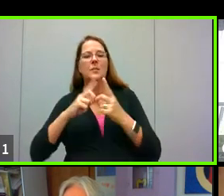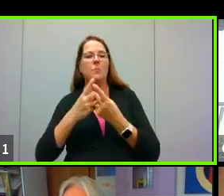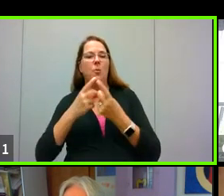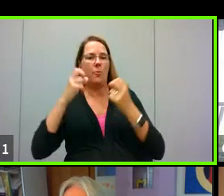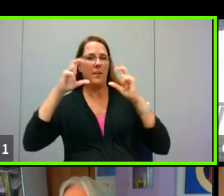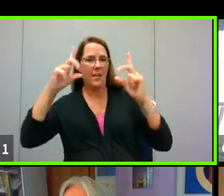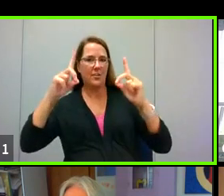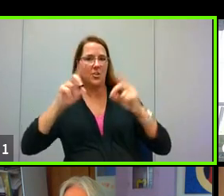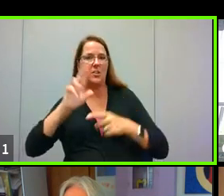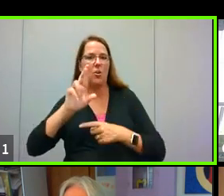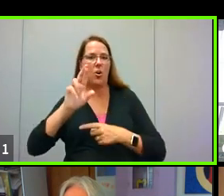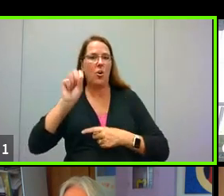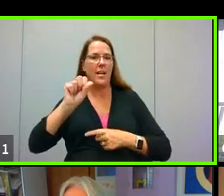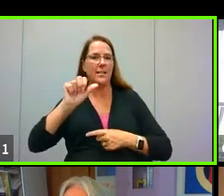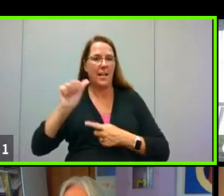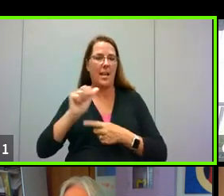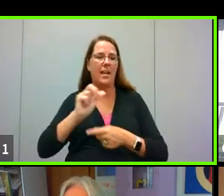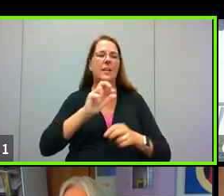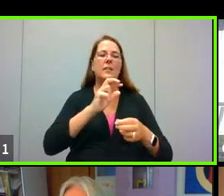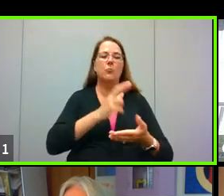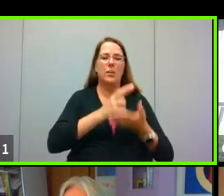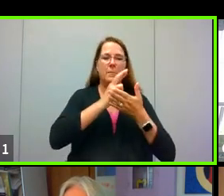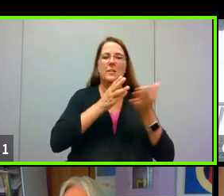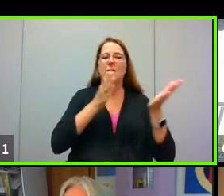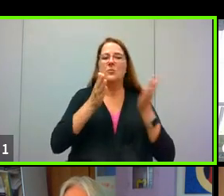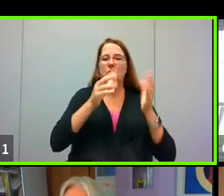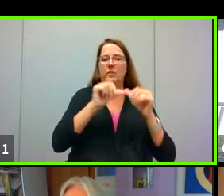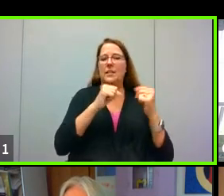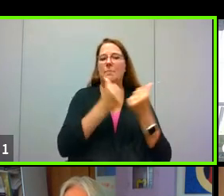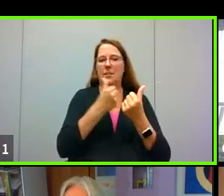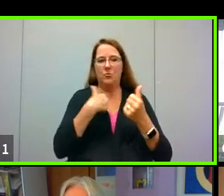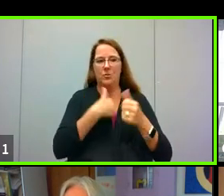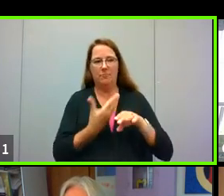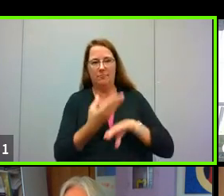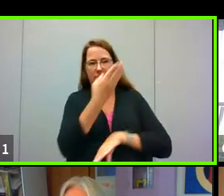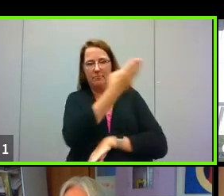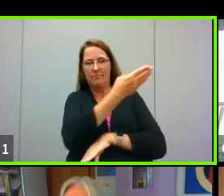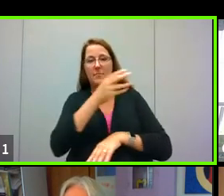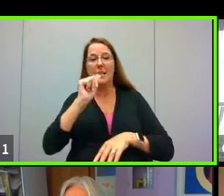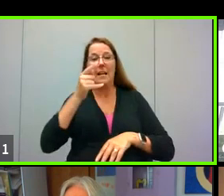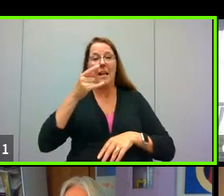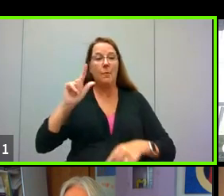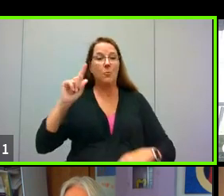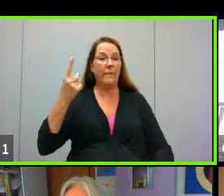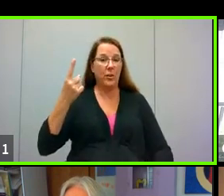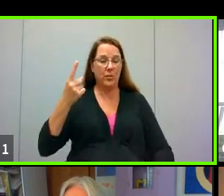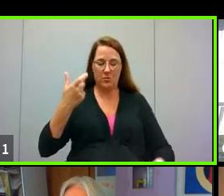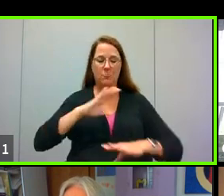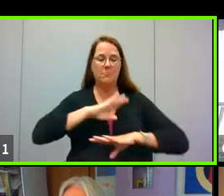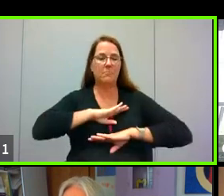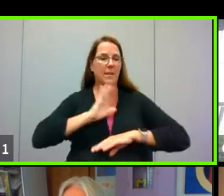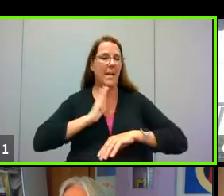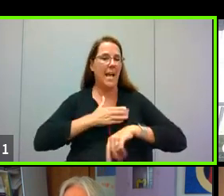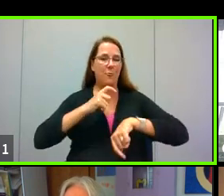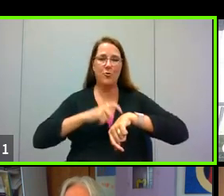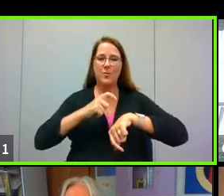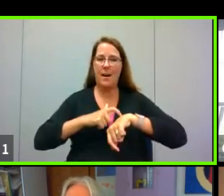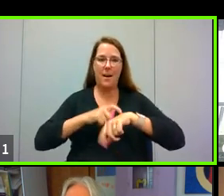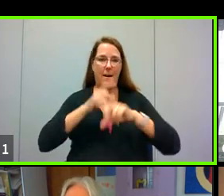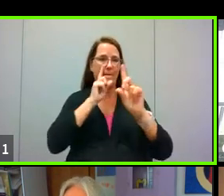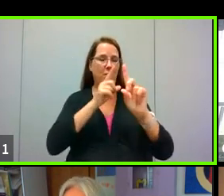the Rehabilitation Services Administration, as of April 1. So we met our timeframes, no